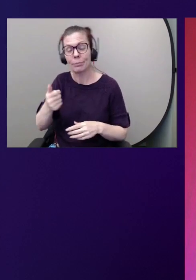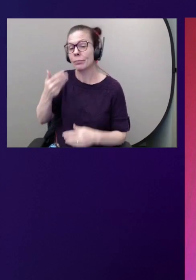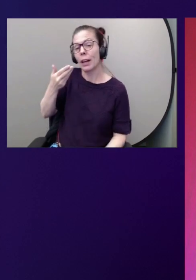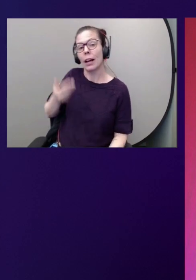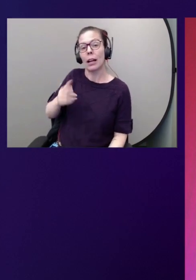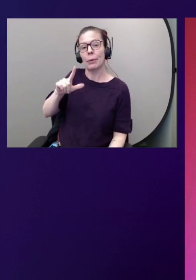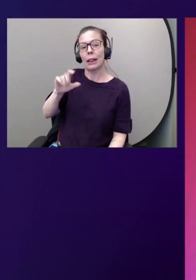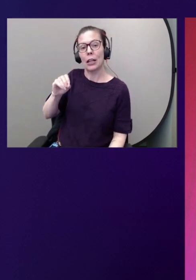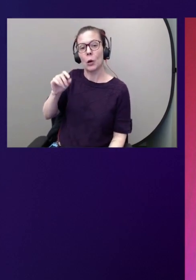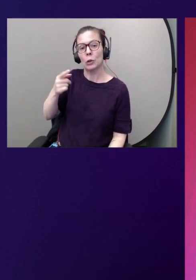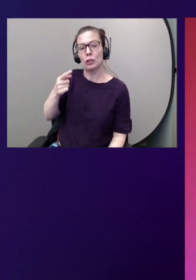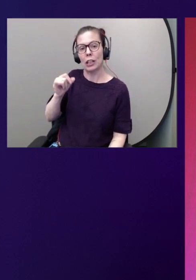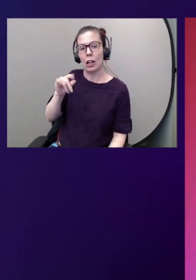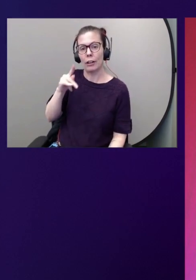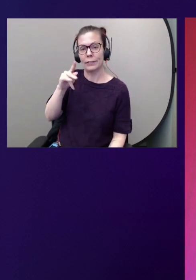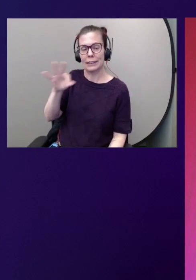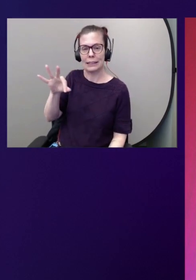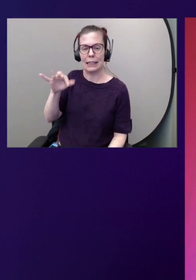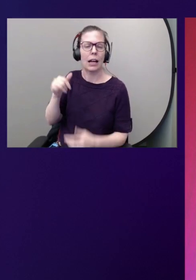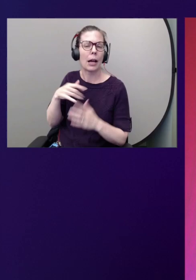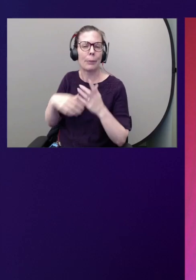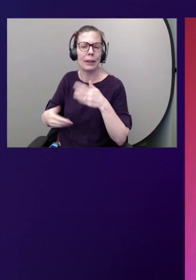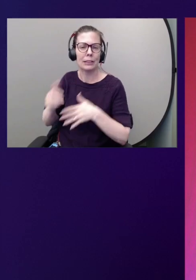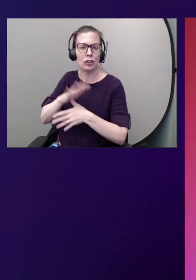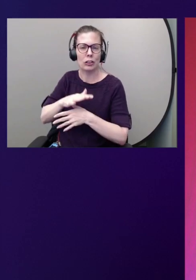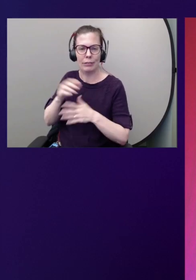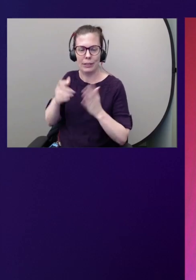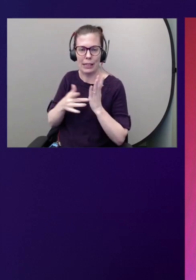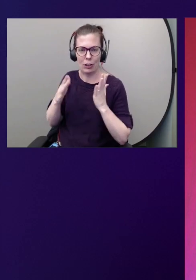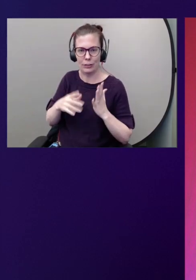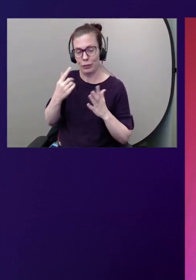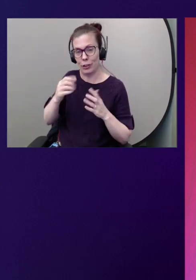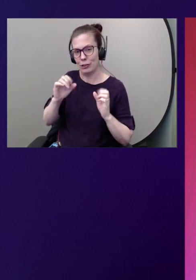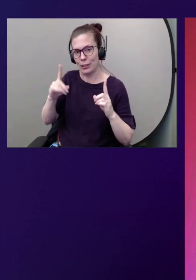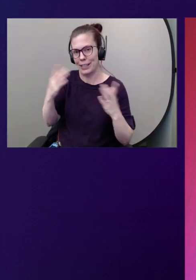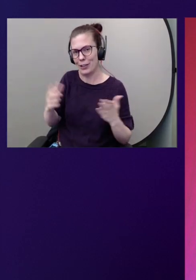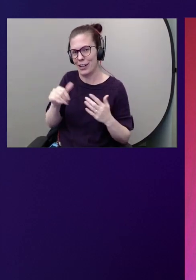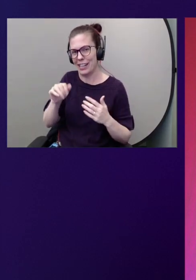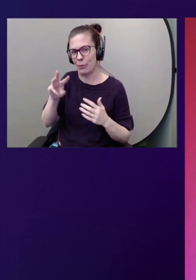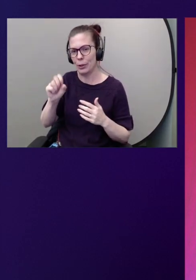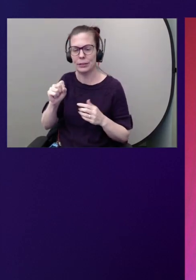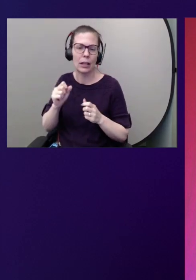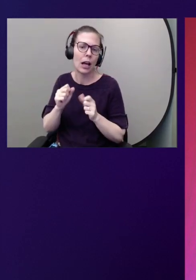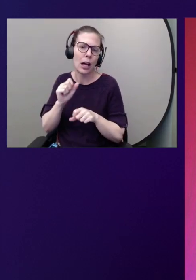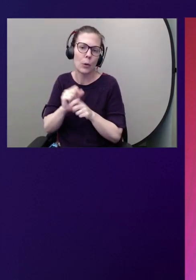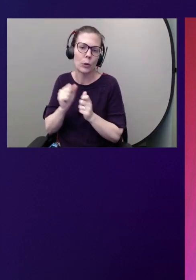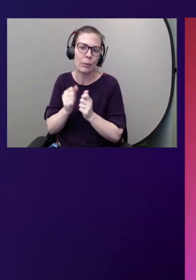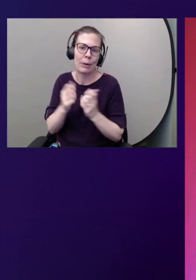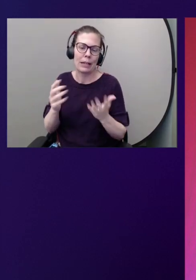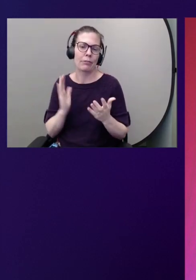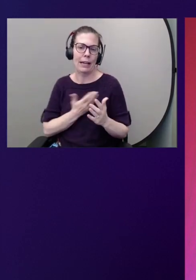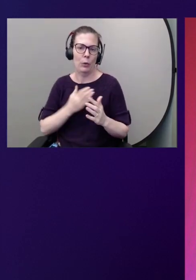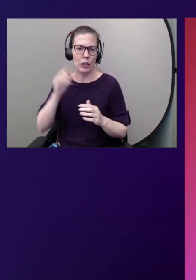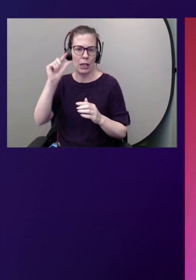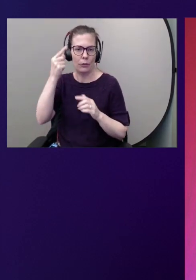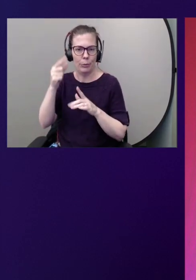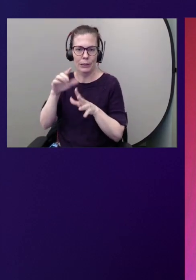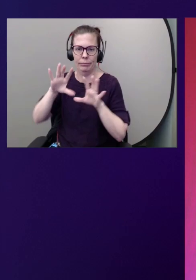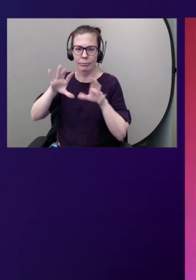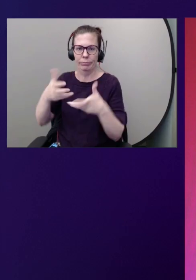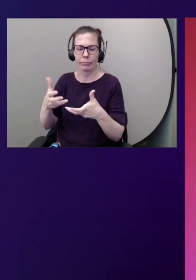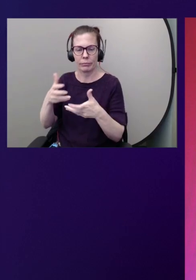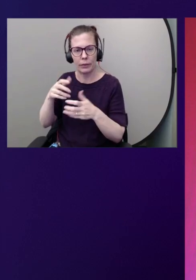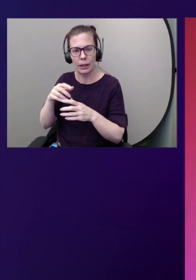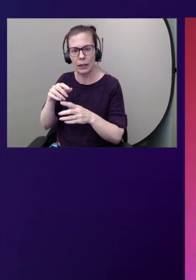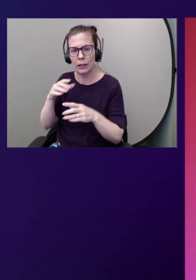Jadnovsky. I'm the Chief Technologist for Education here at AWS, and I work with a lot of our public sector customers, but I also talk to a lot of